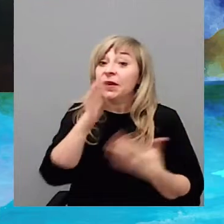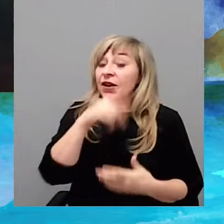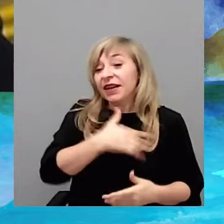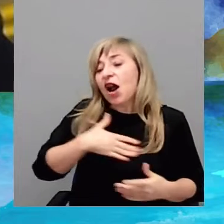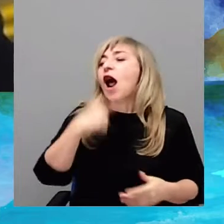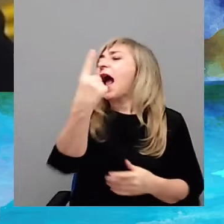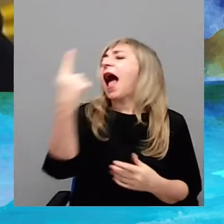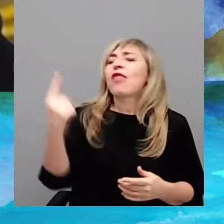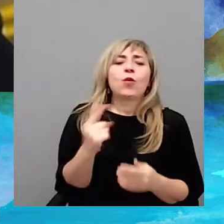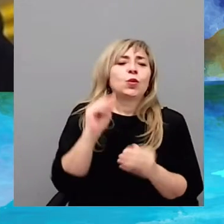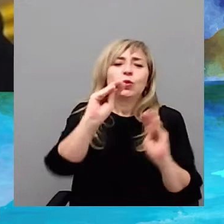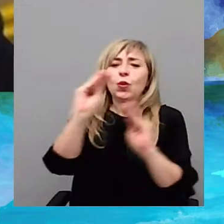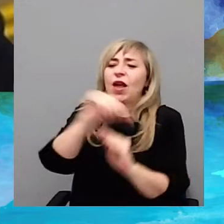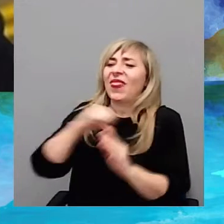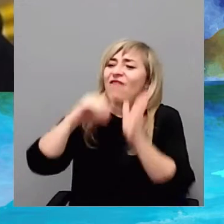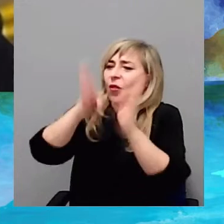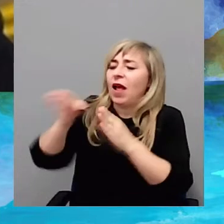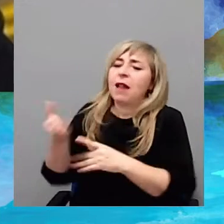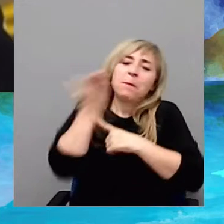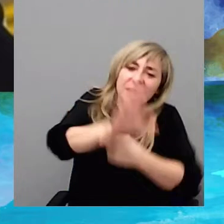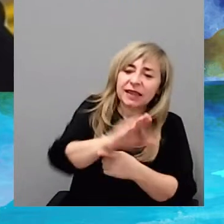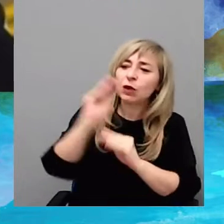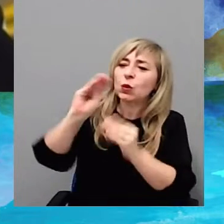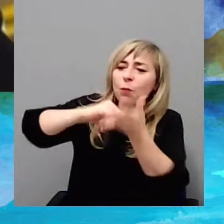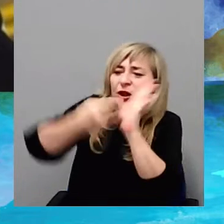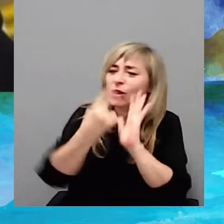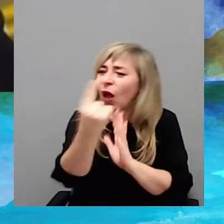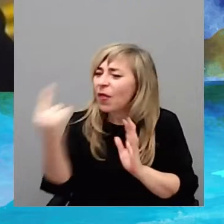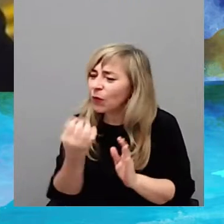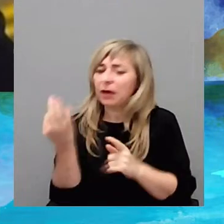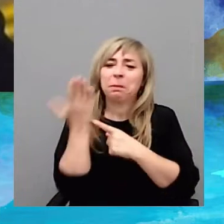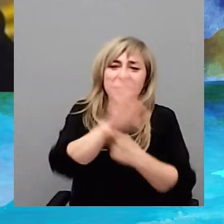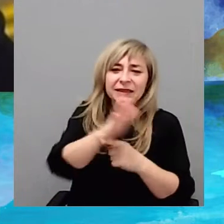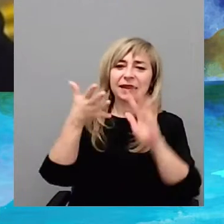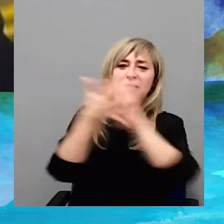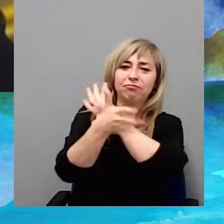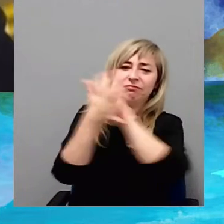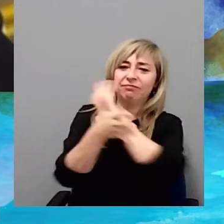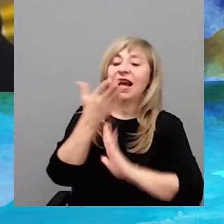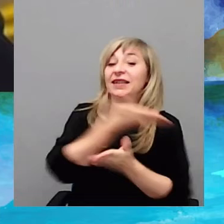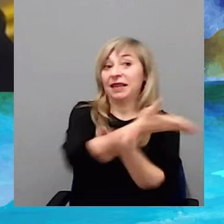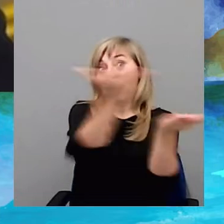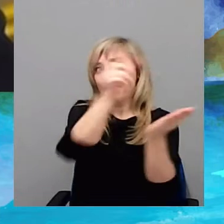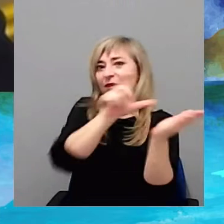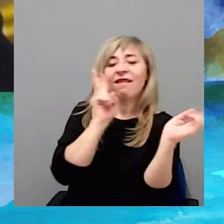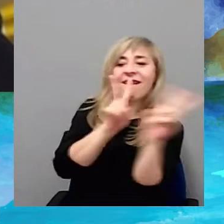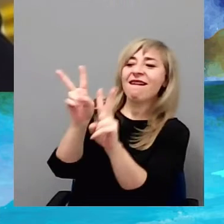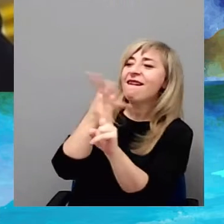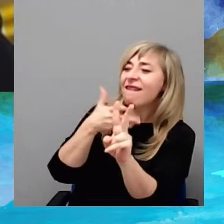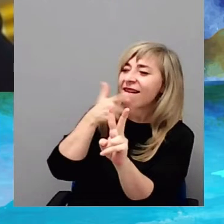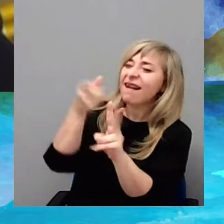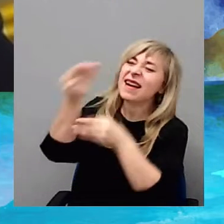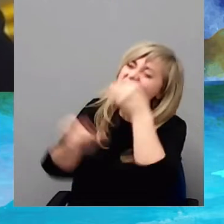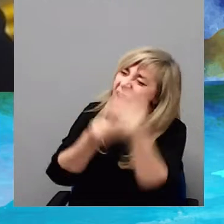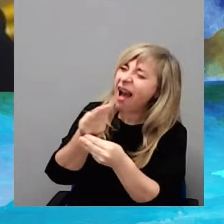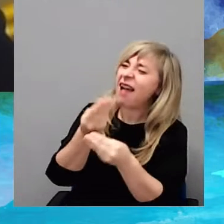I would like you to introduce yourselves and your projects so that people can become familiar with